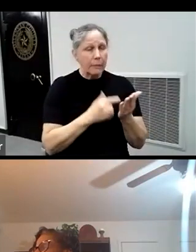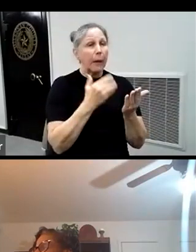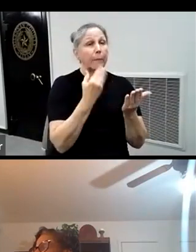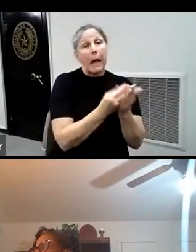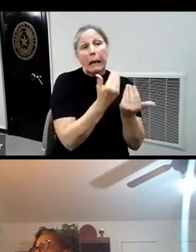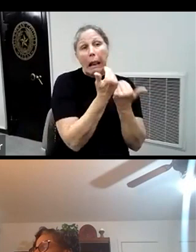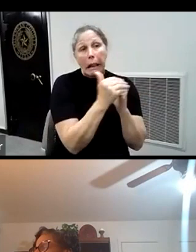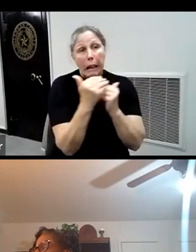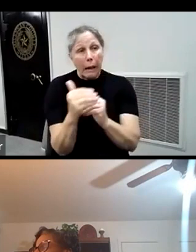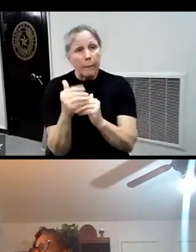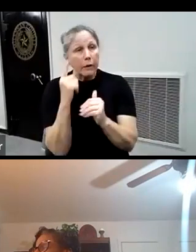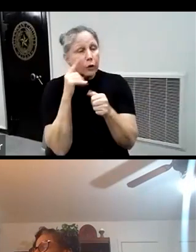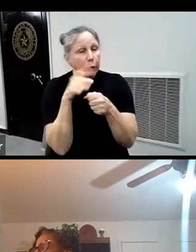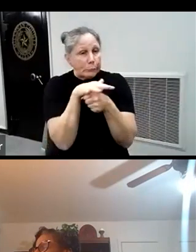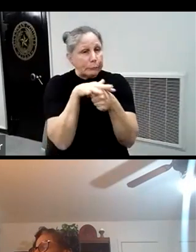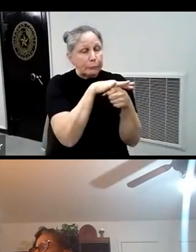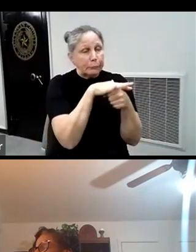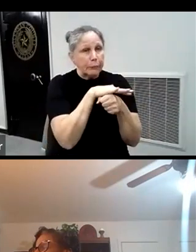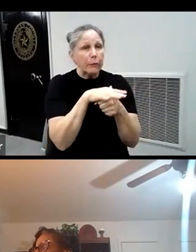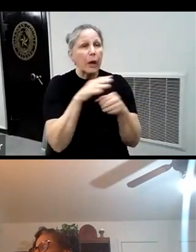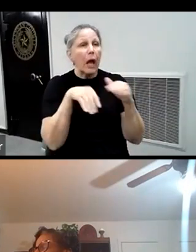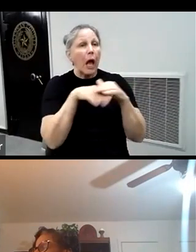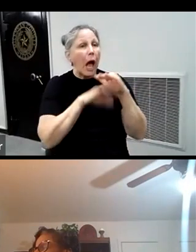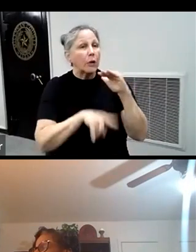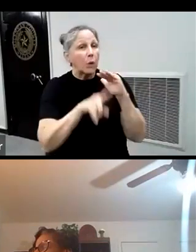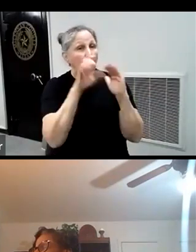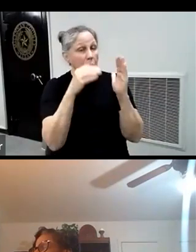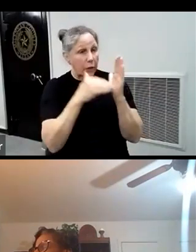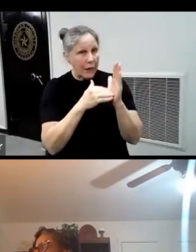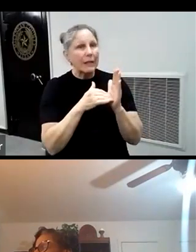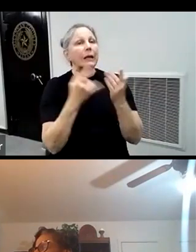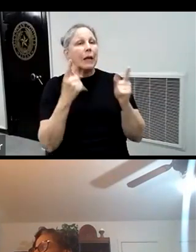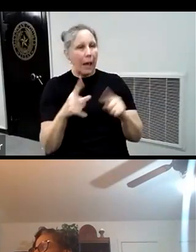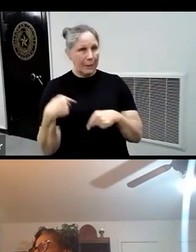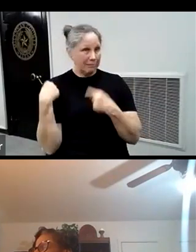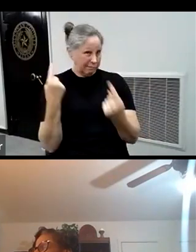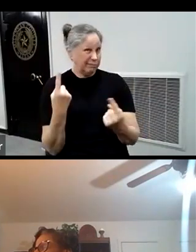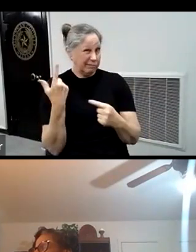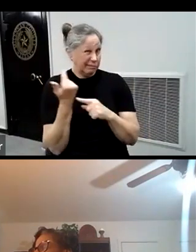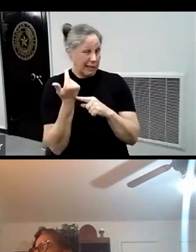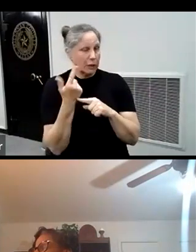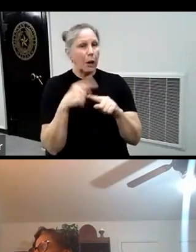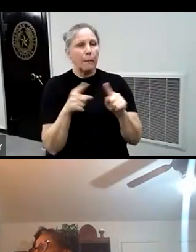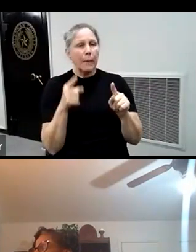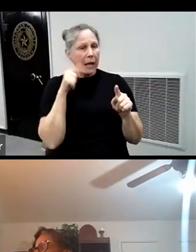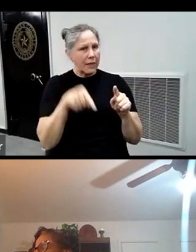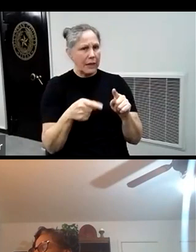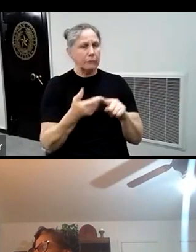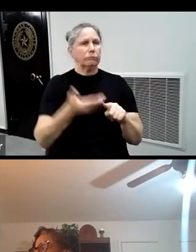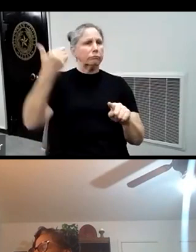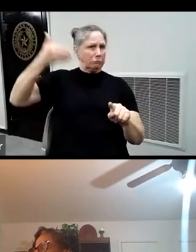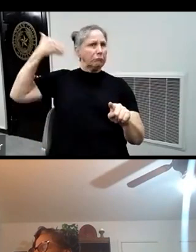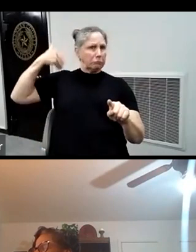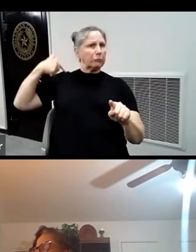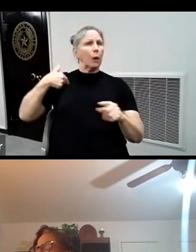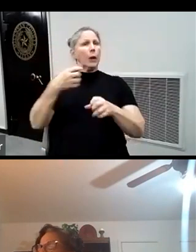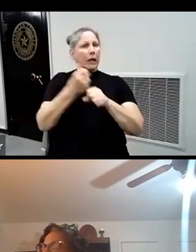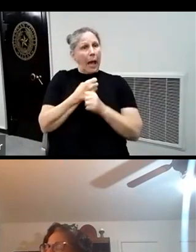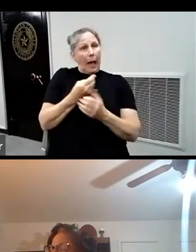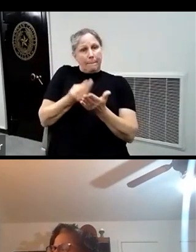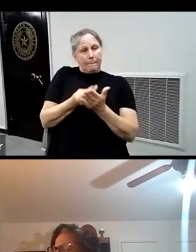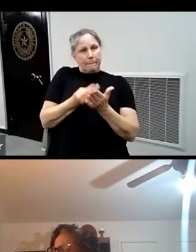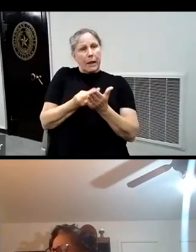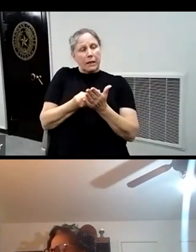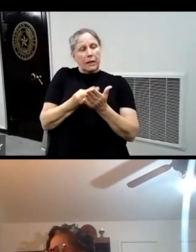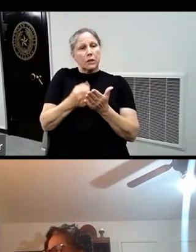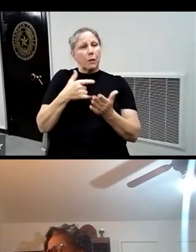to jurisdictions with a population under 100,000. That's what happened this past year. But I believe the previous year we did receive some funding. So we